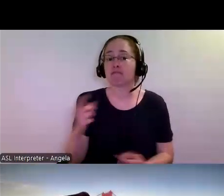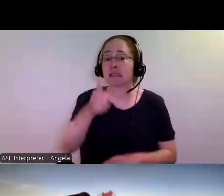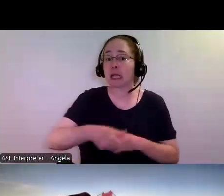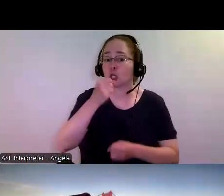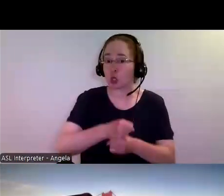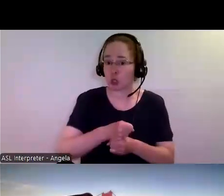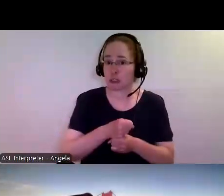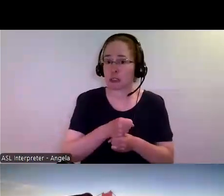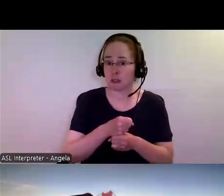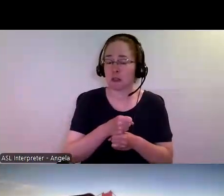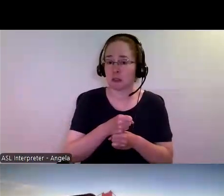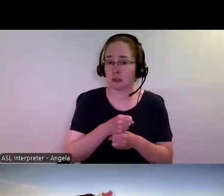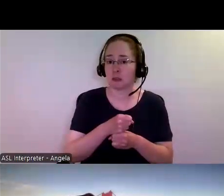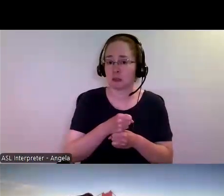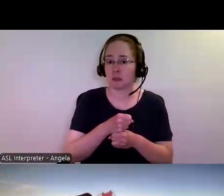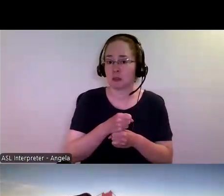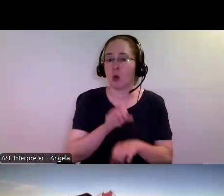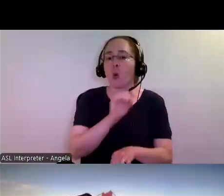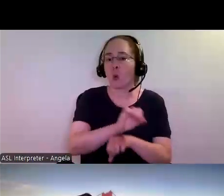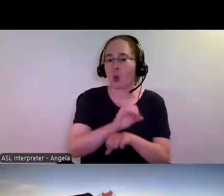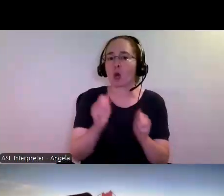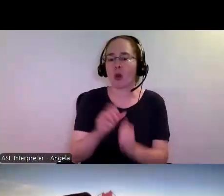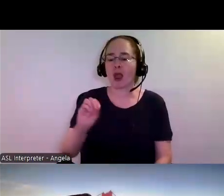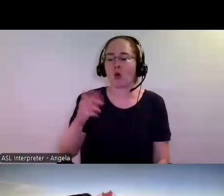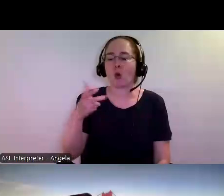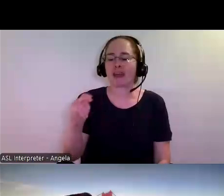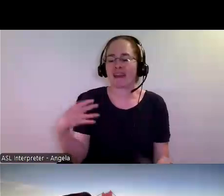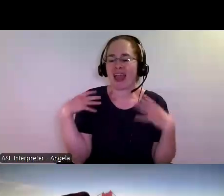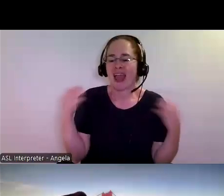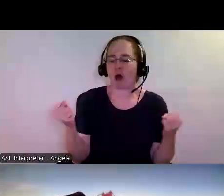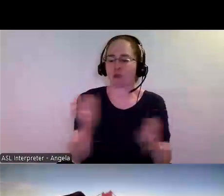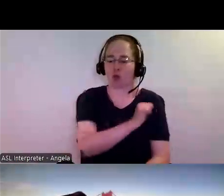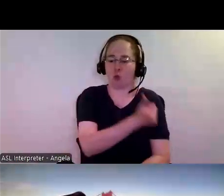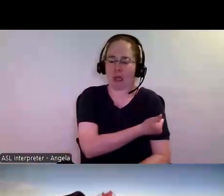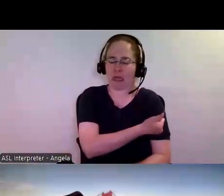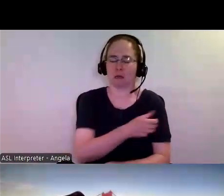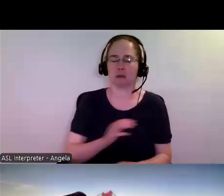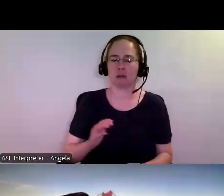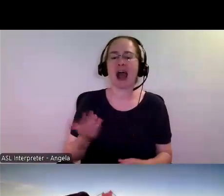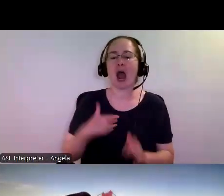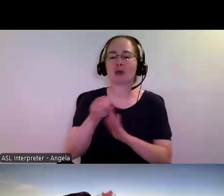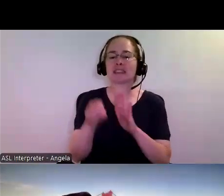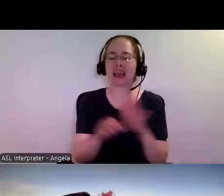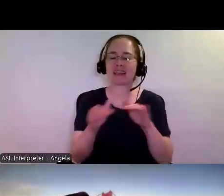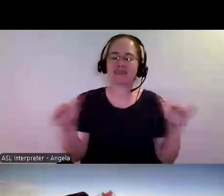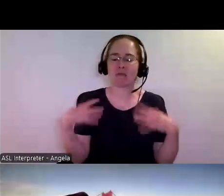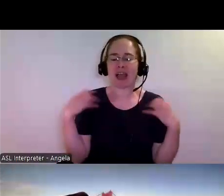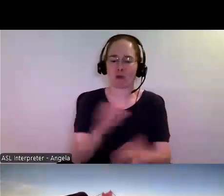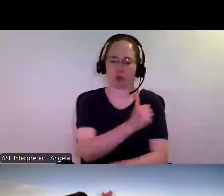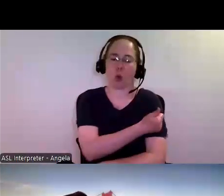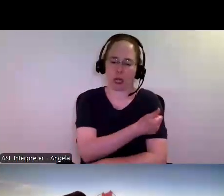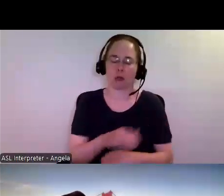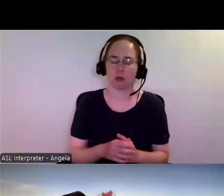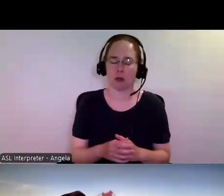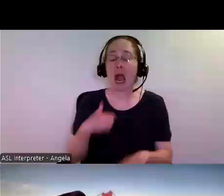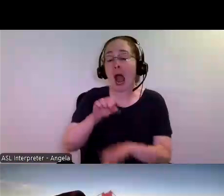I am working with the Oregon Health Authority, which is our state level health authority. I